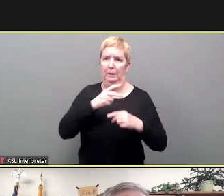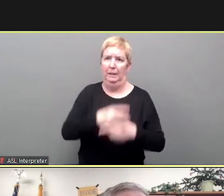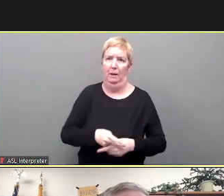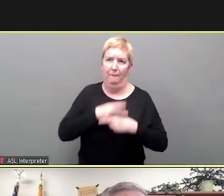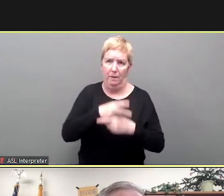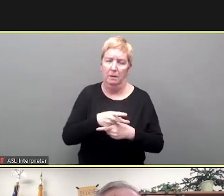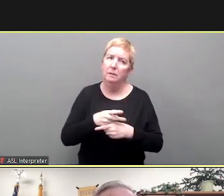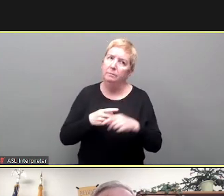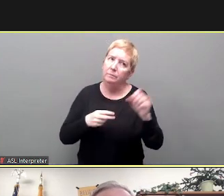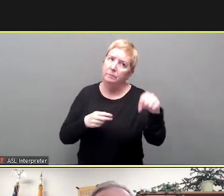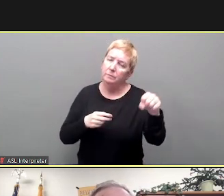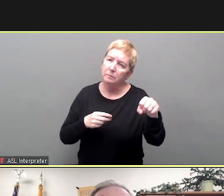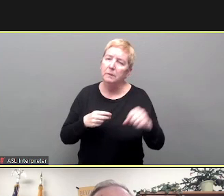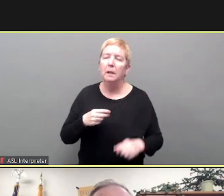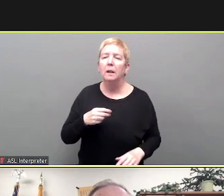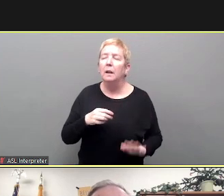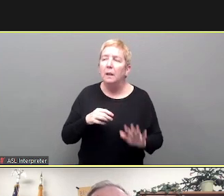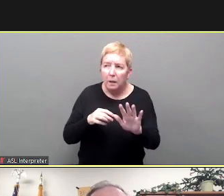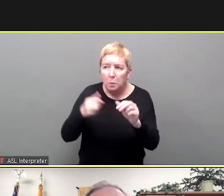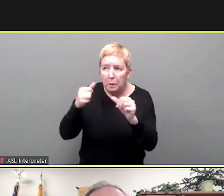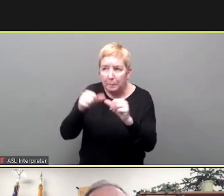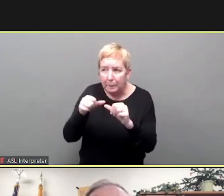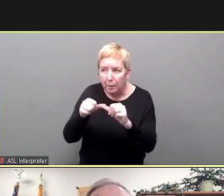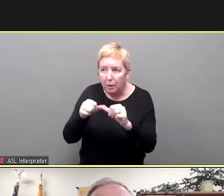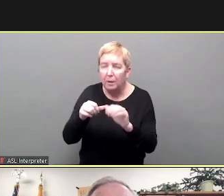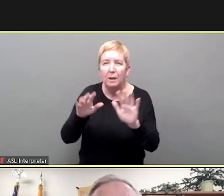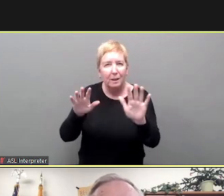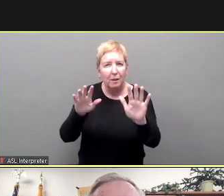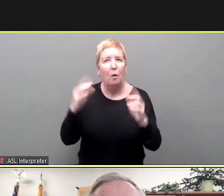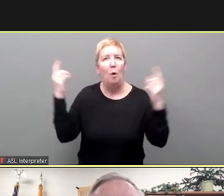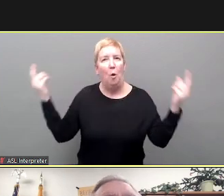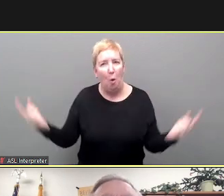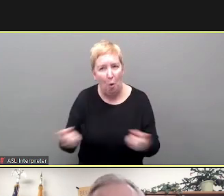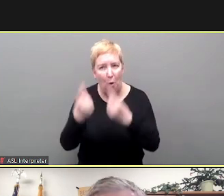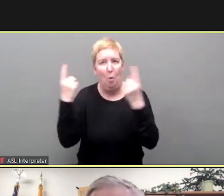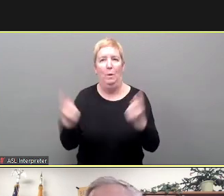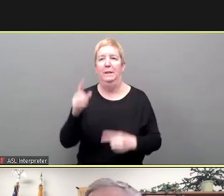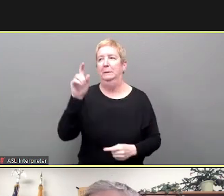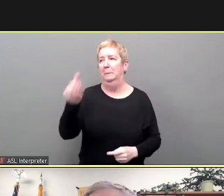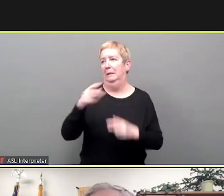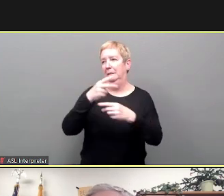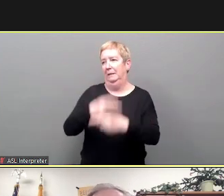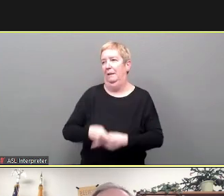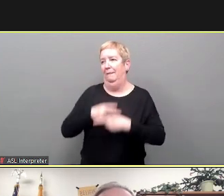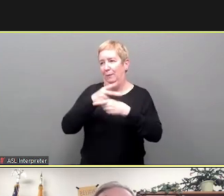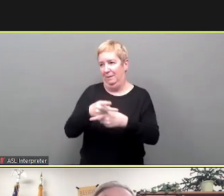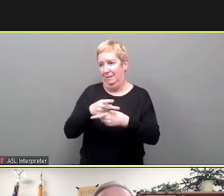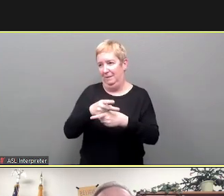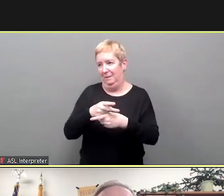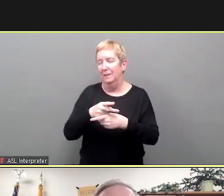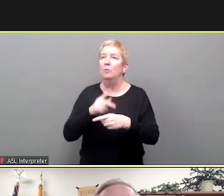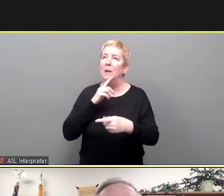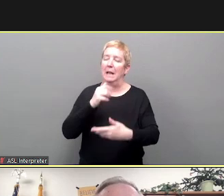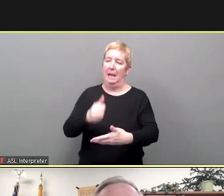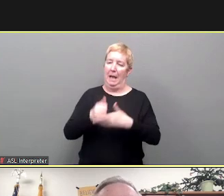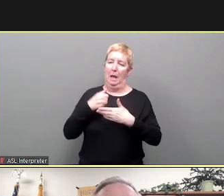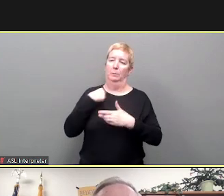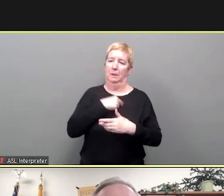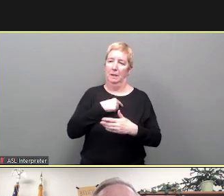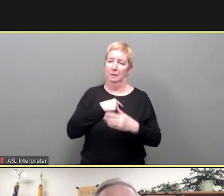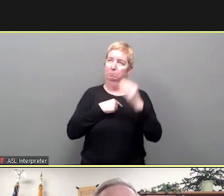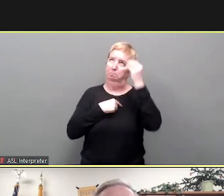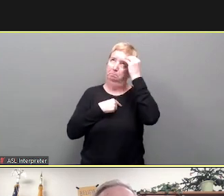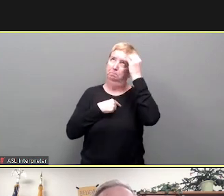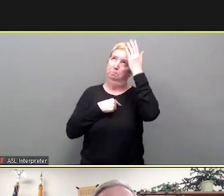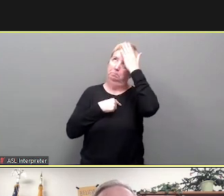important to remember we always need to be cautious. That helps us with that change in behavior. So when we see